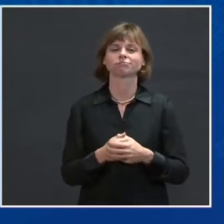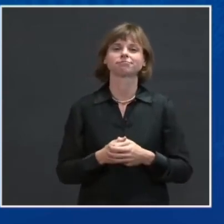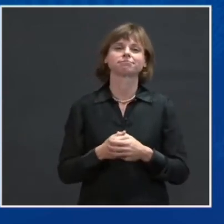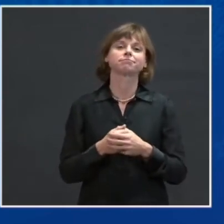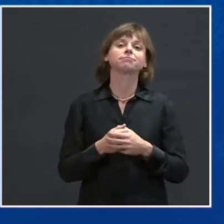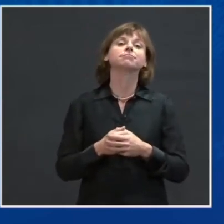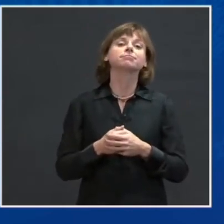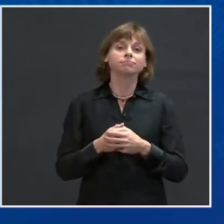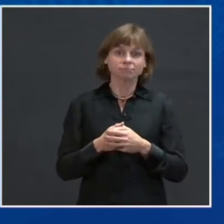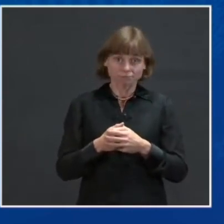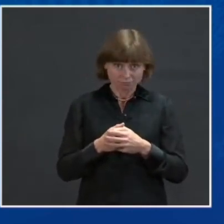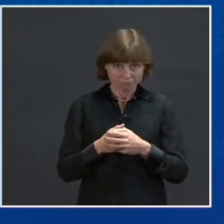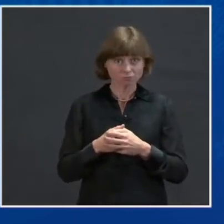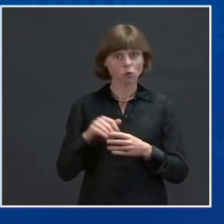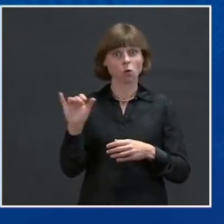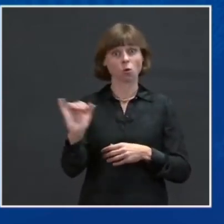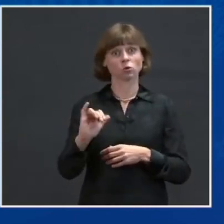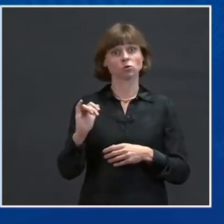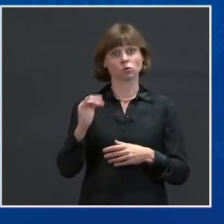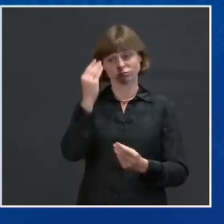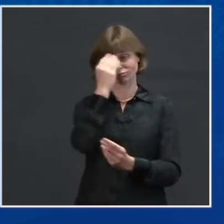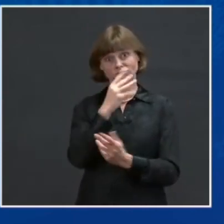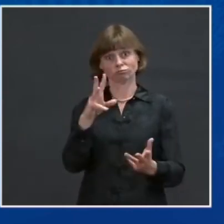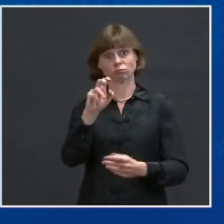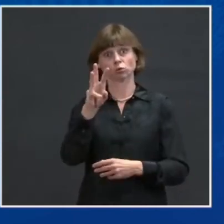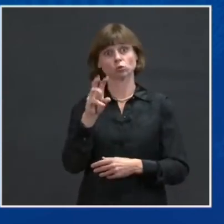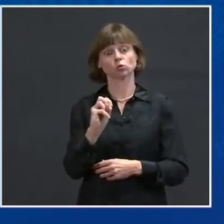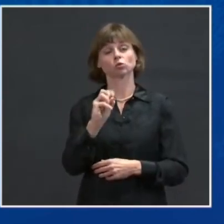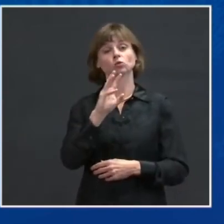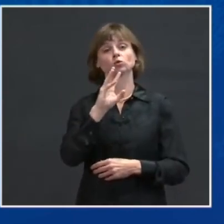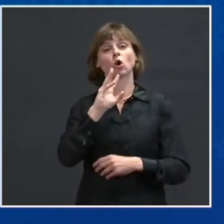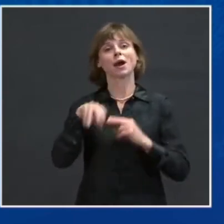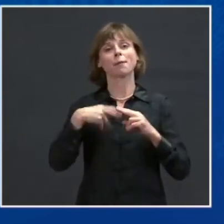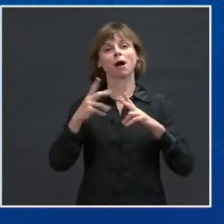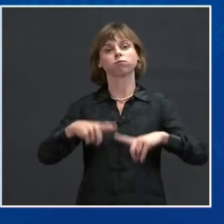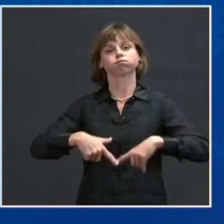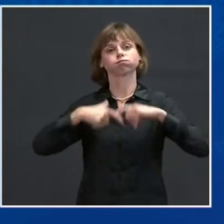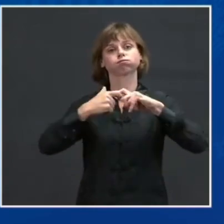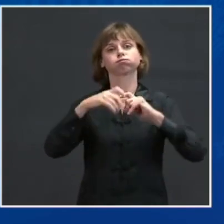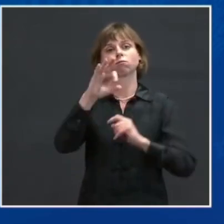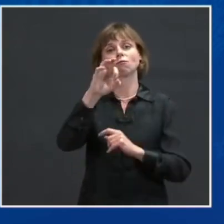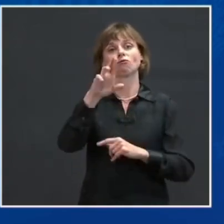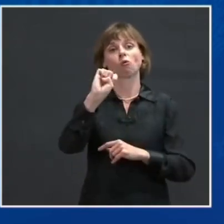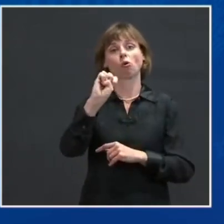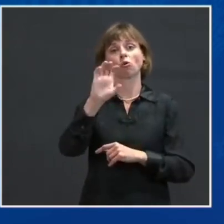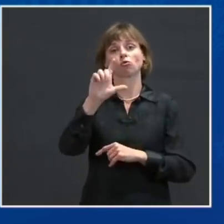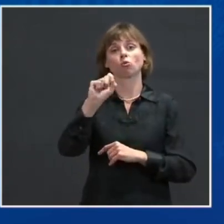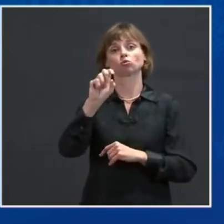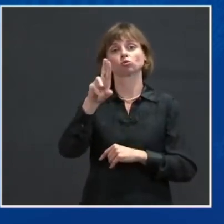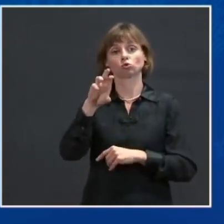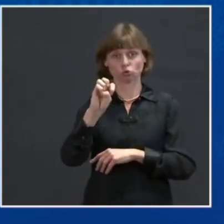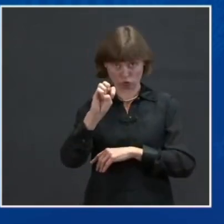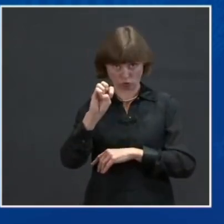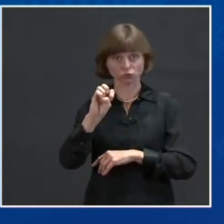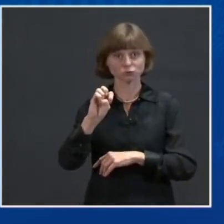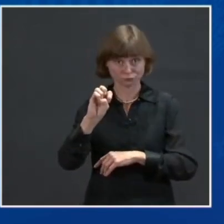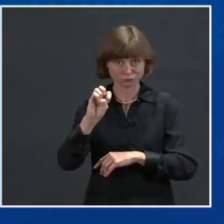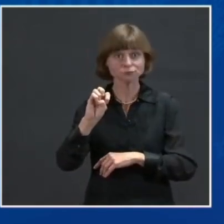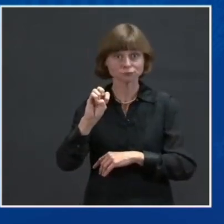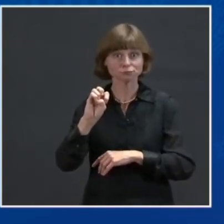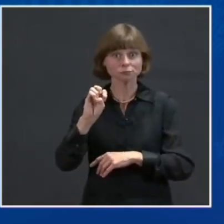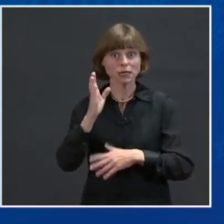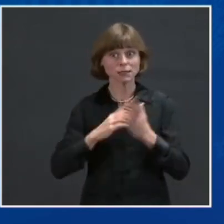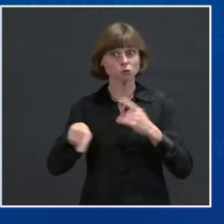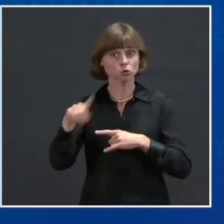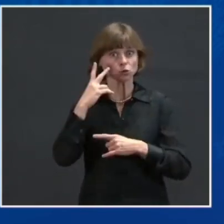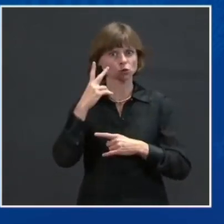There's also news out this morning about a foreclosure moratorium extension. Some of you may have seen. The COVID crisis has triggered